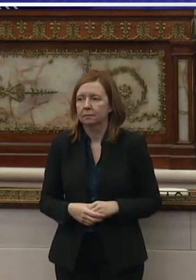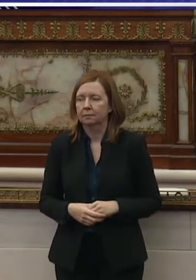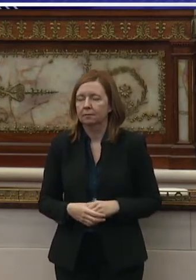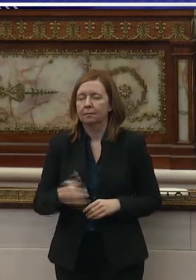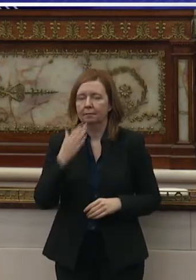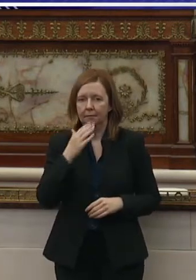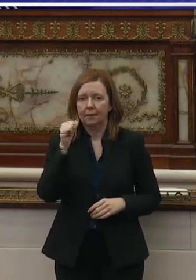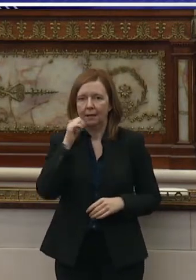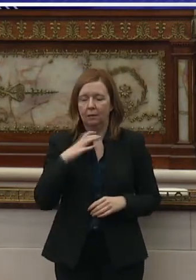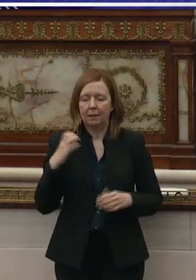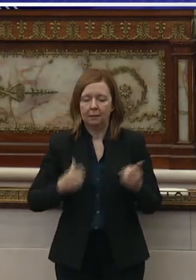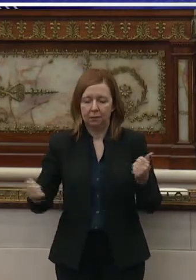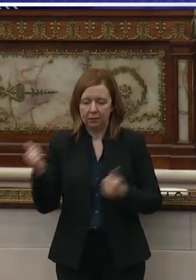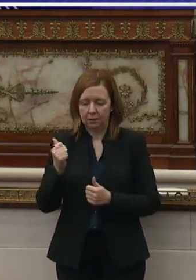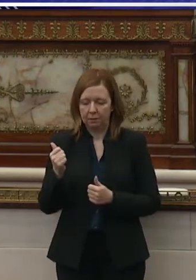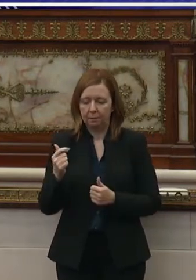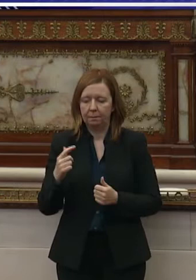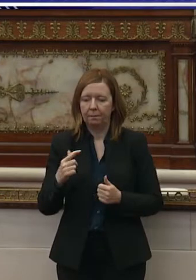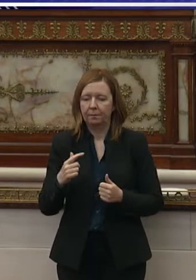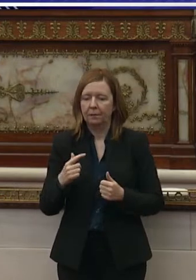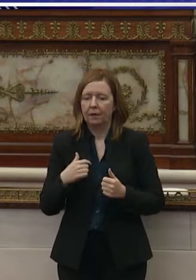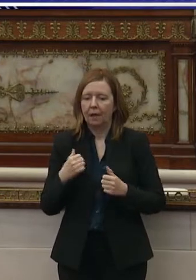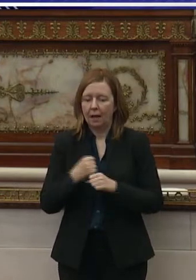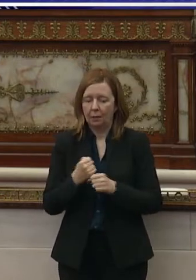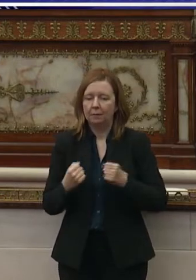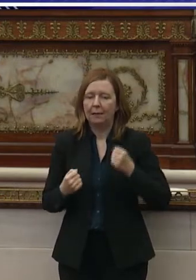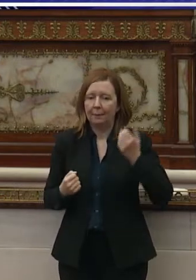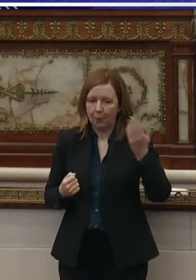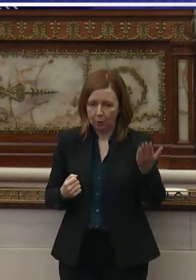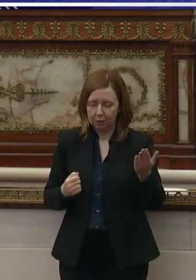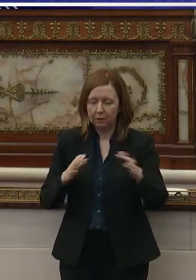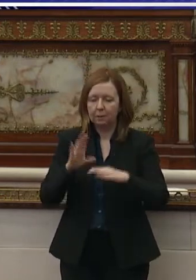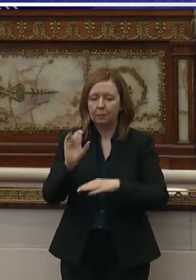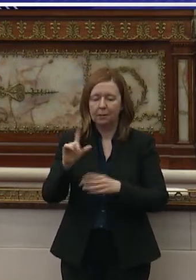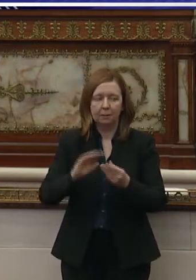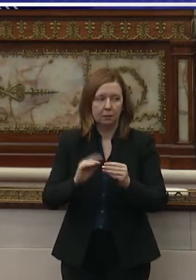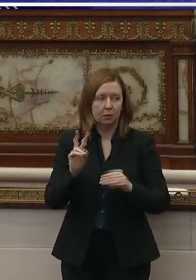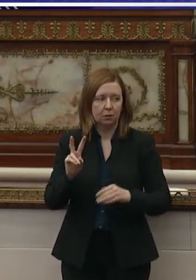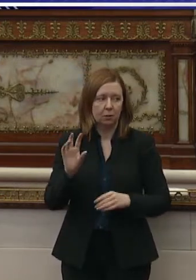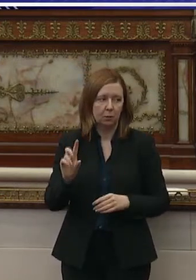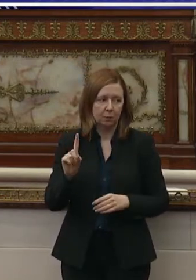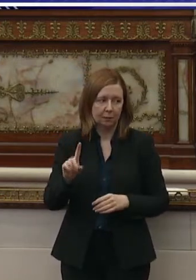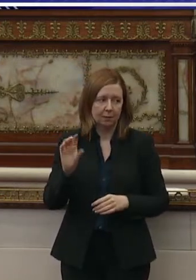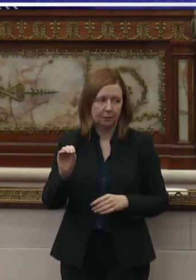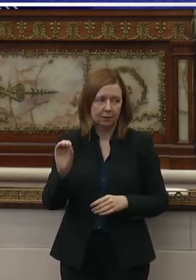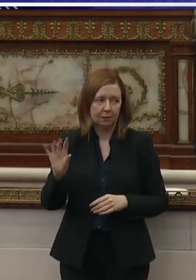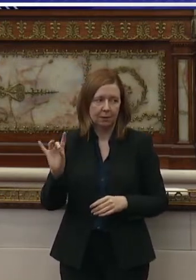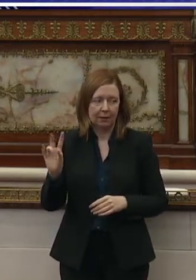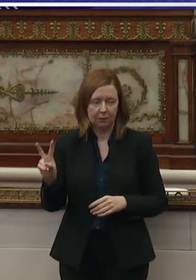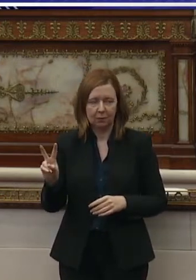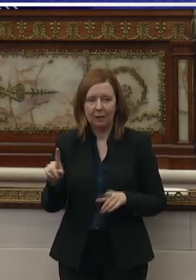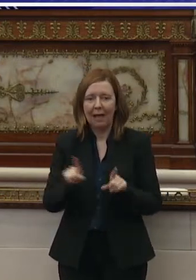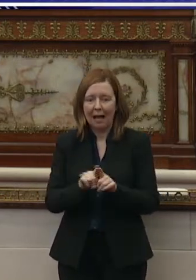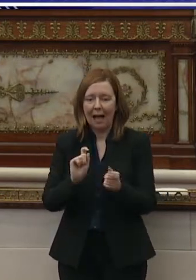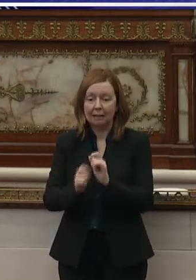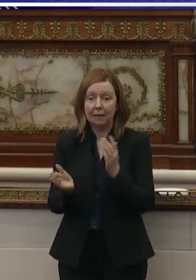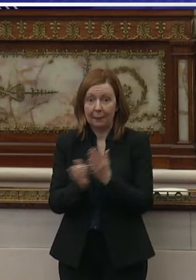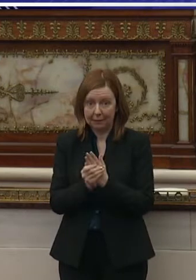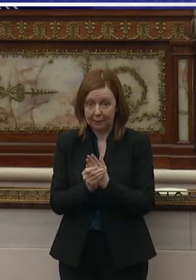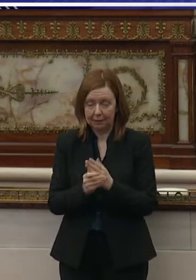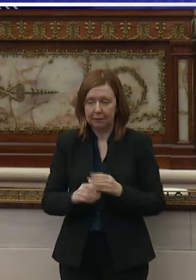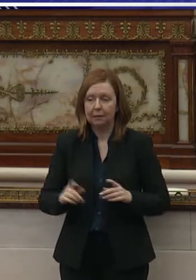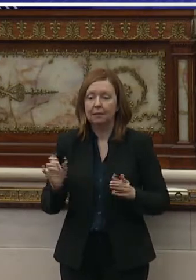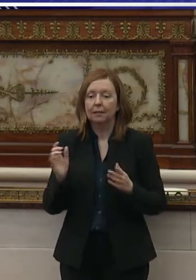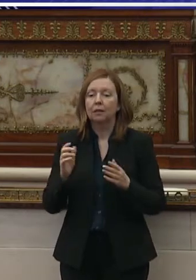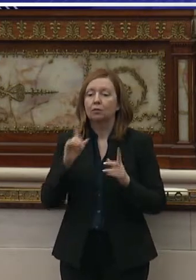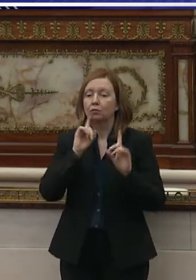Thank you, Madam Chair. I'd like to make a motion on bill number 210082 as amended.